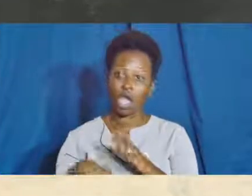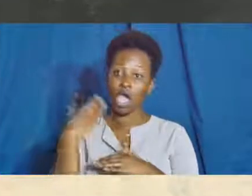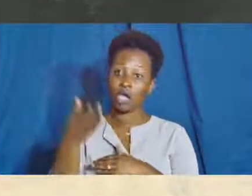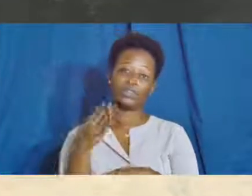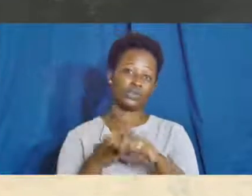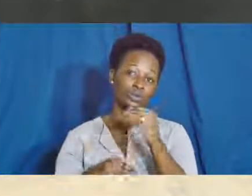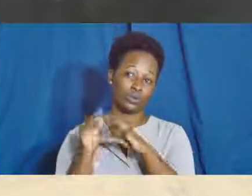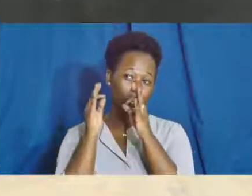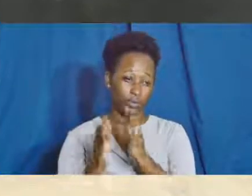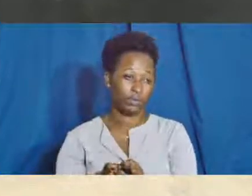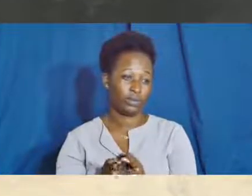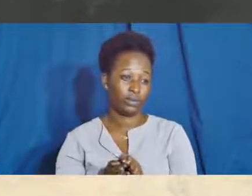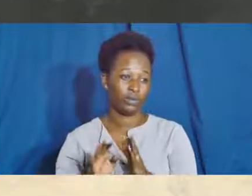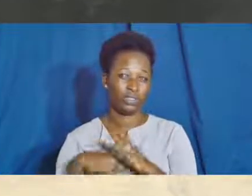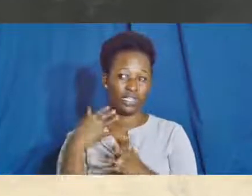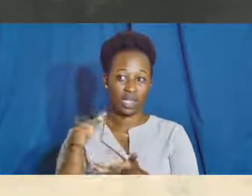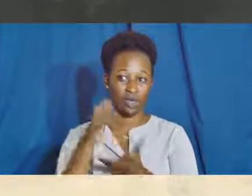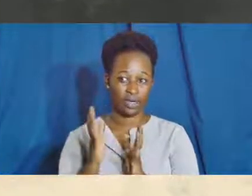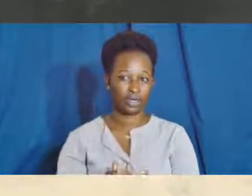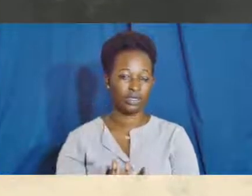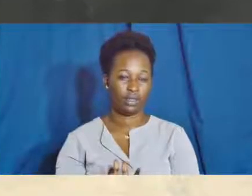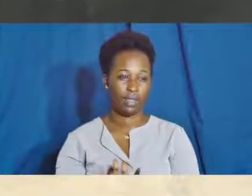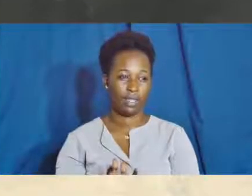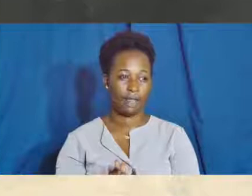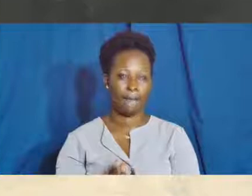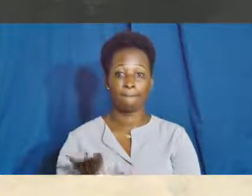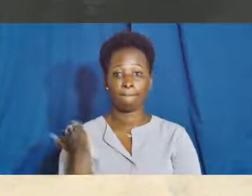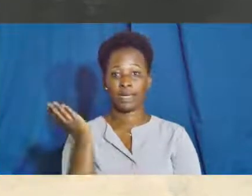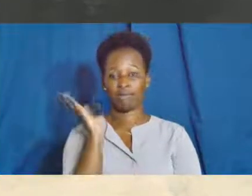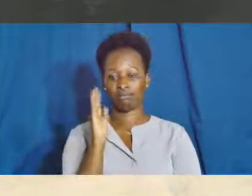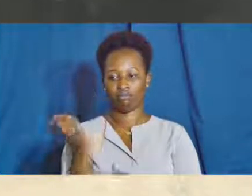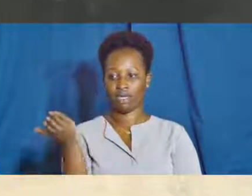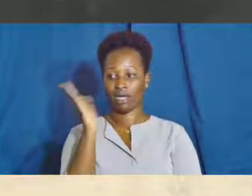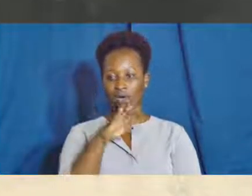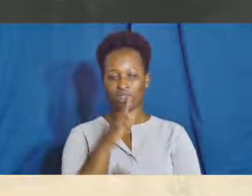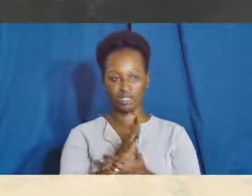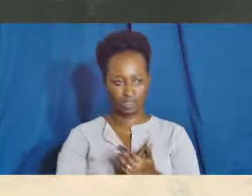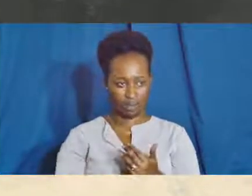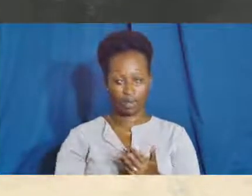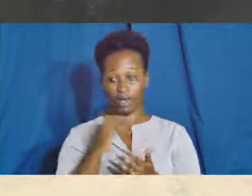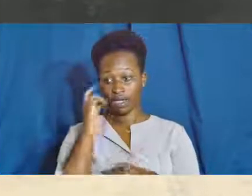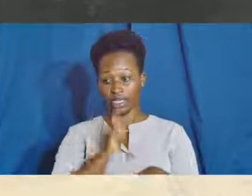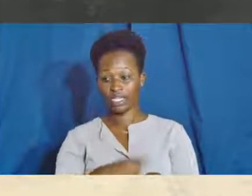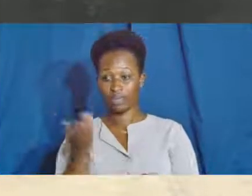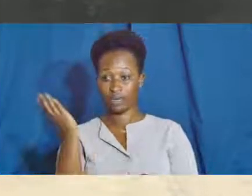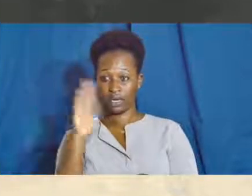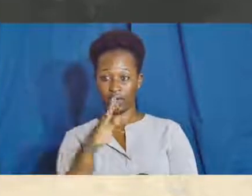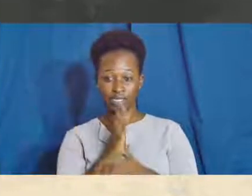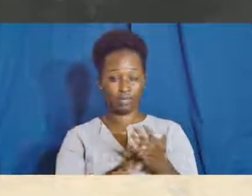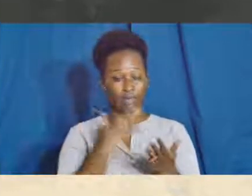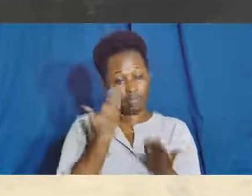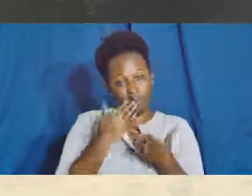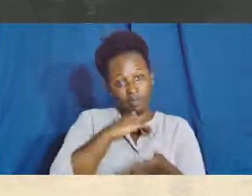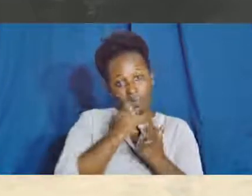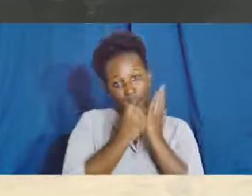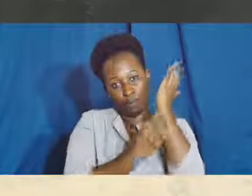selling goods, then customers return some. And they may return some because maybe they are of